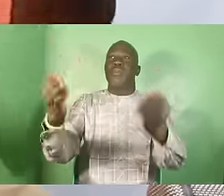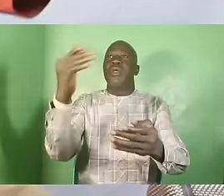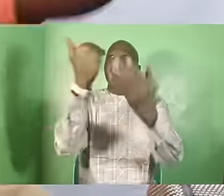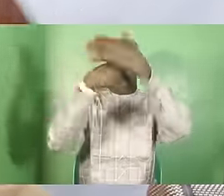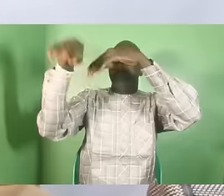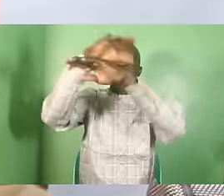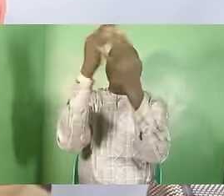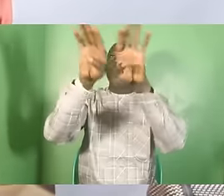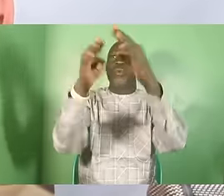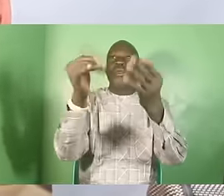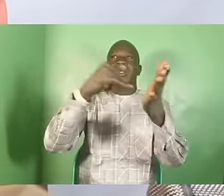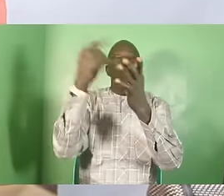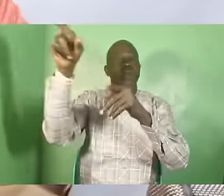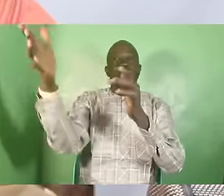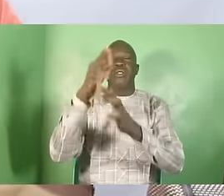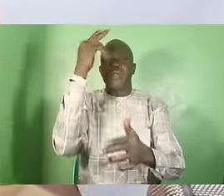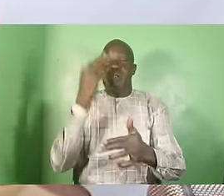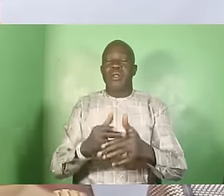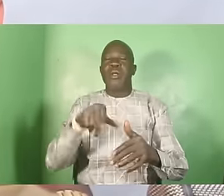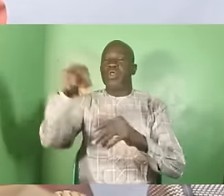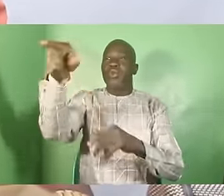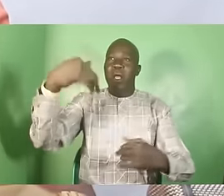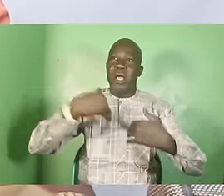oro shile ko ya fun amen okay